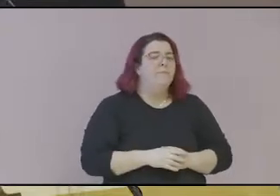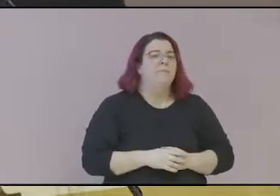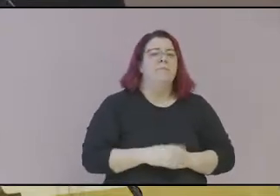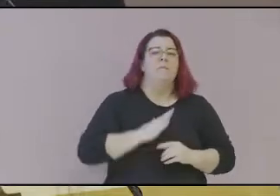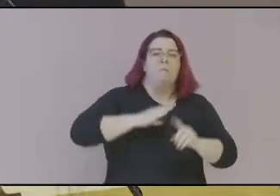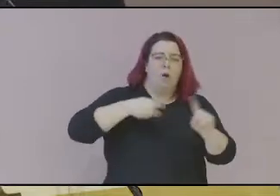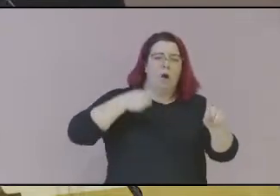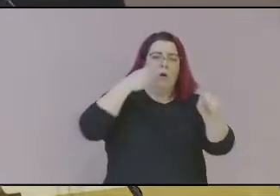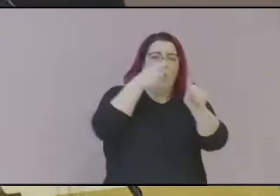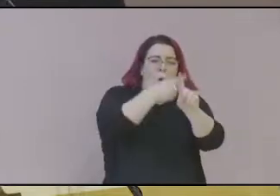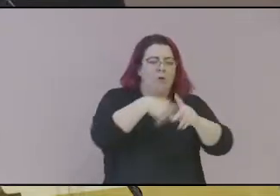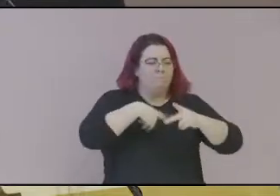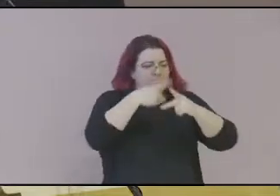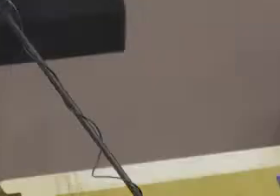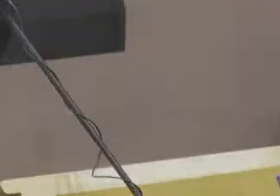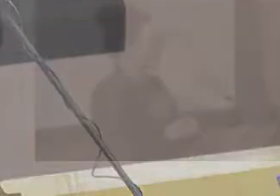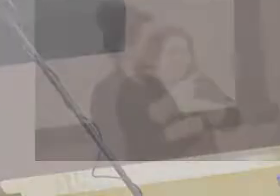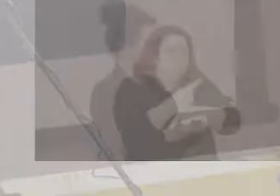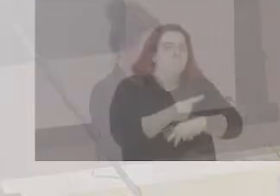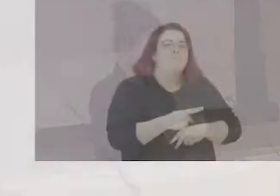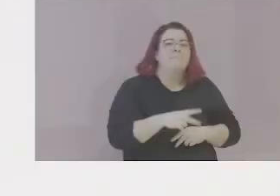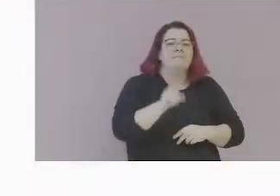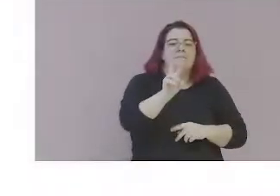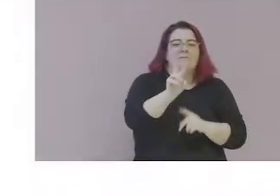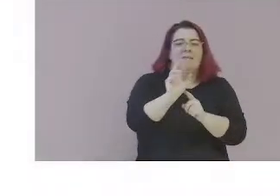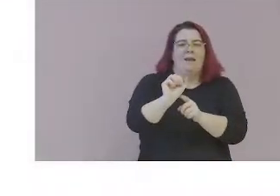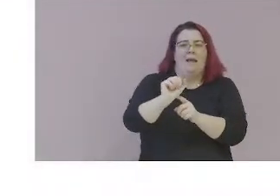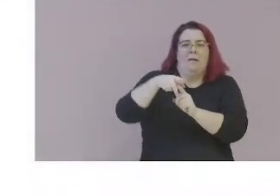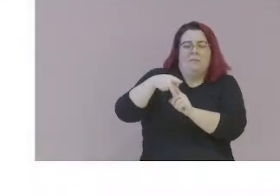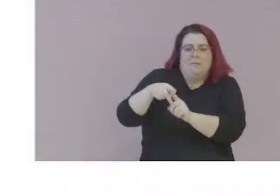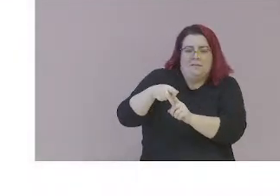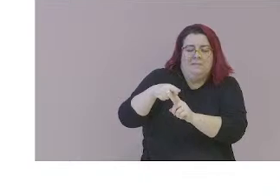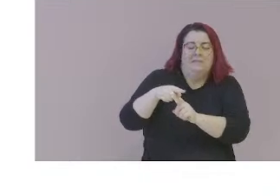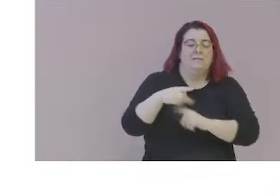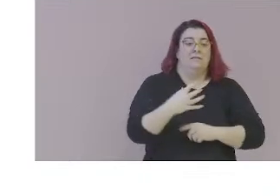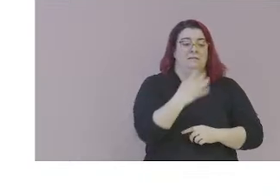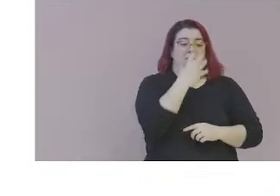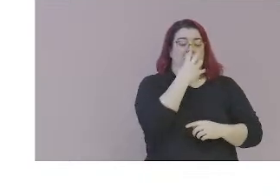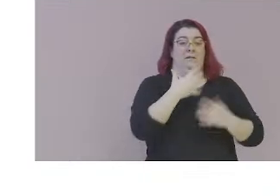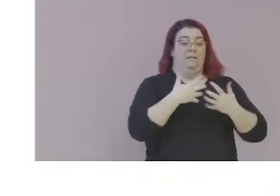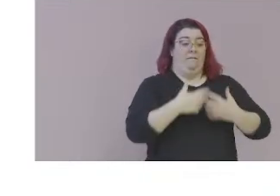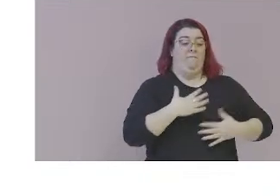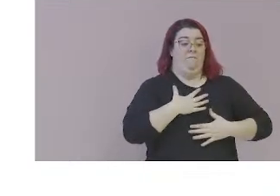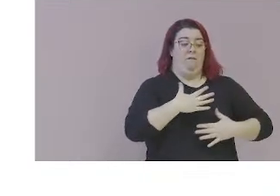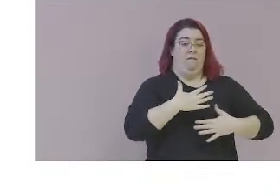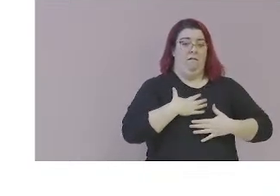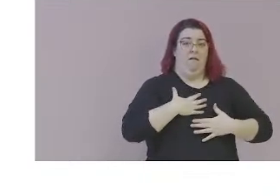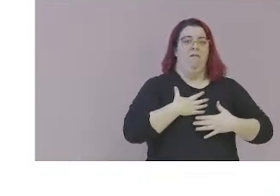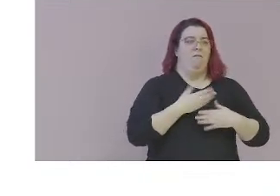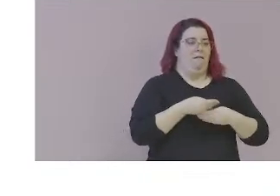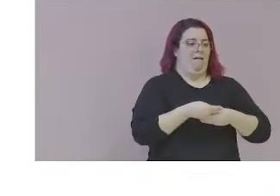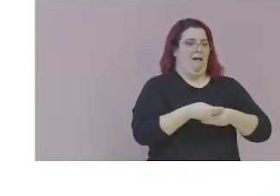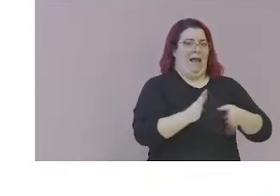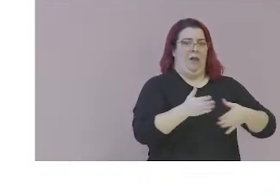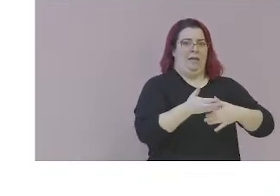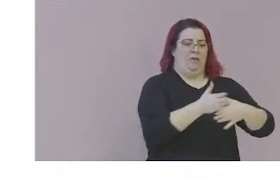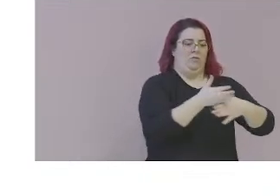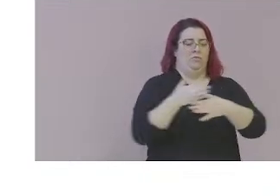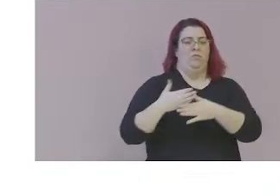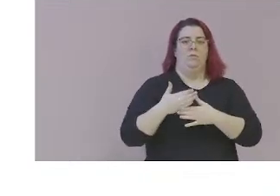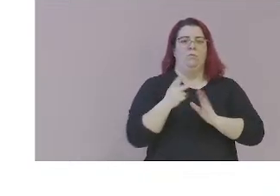rather secretive history of the ventilator allocation protocols recommended by the state of New York for